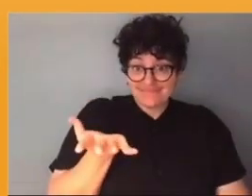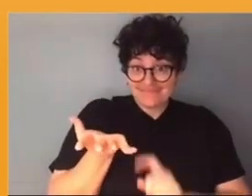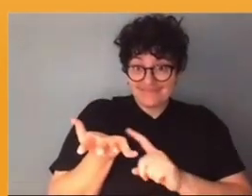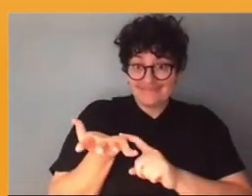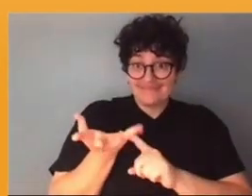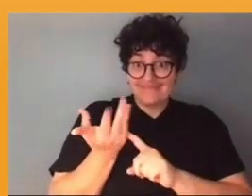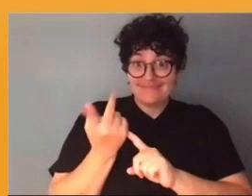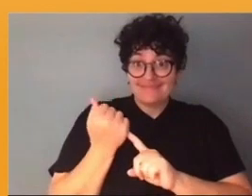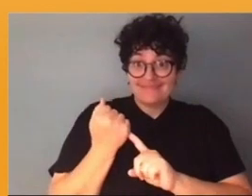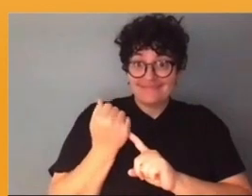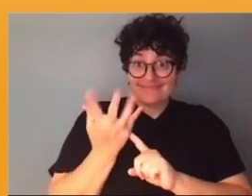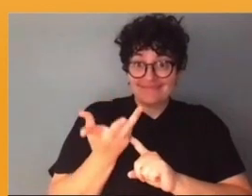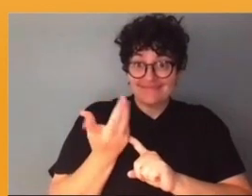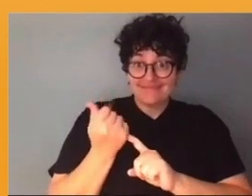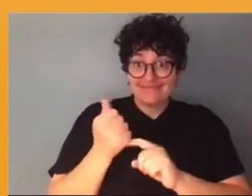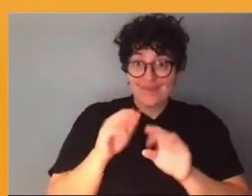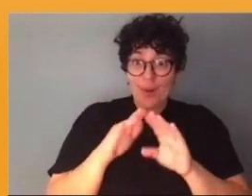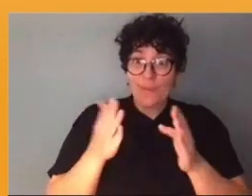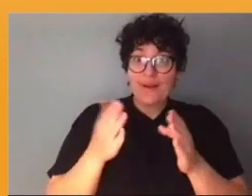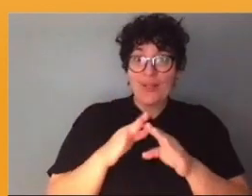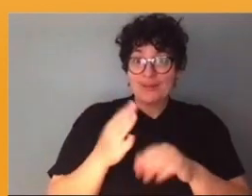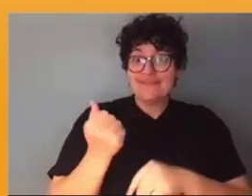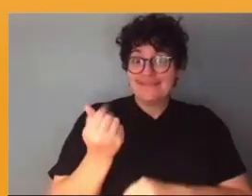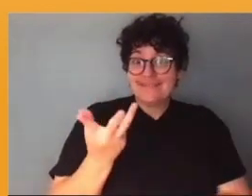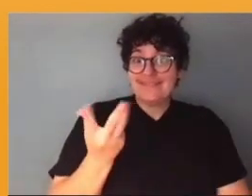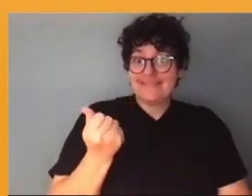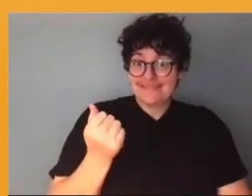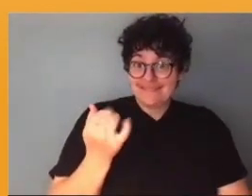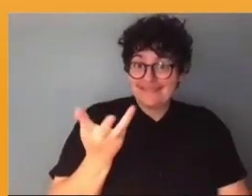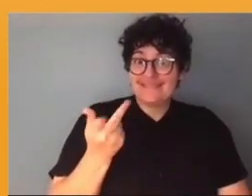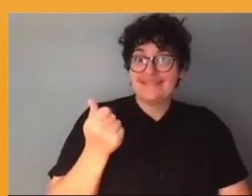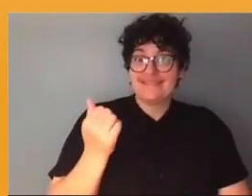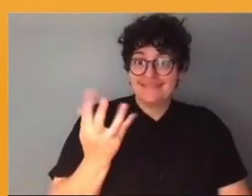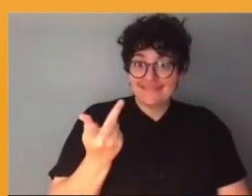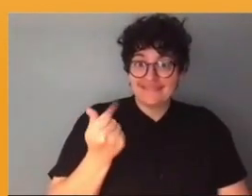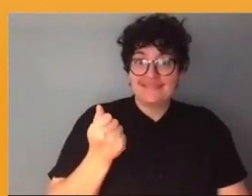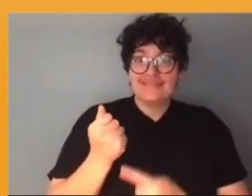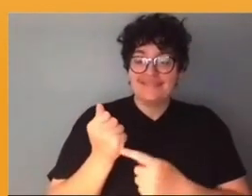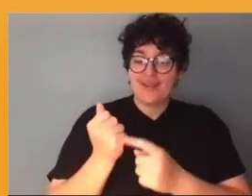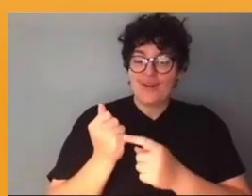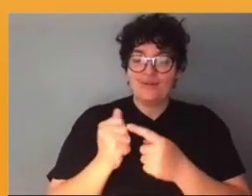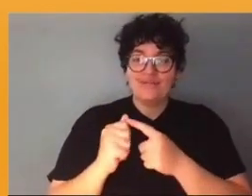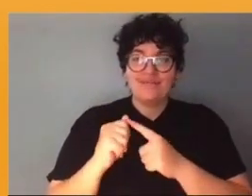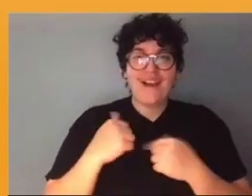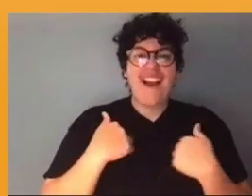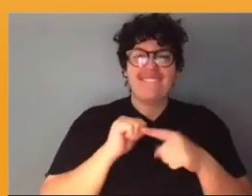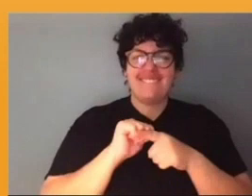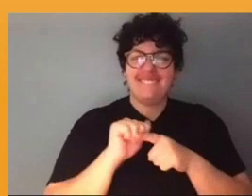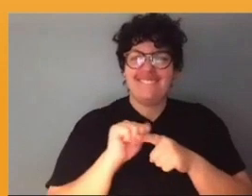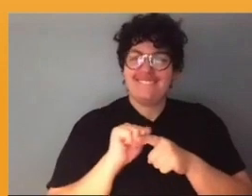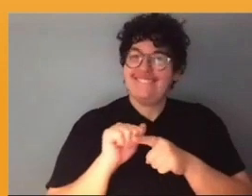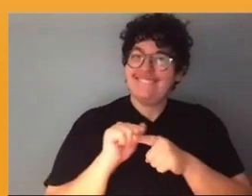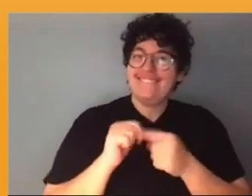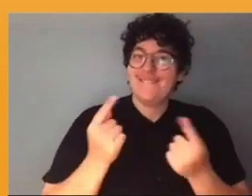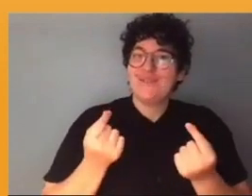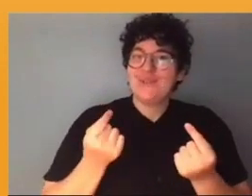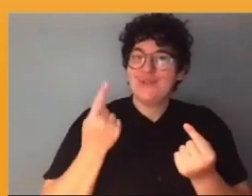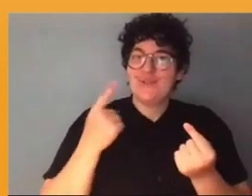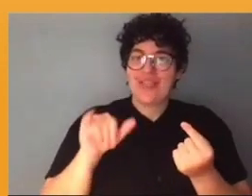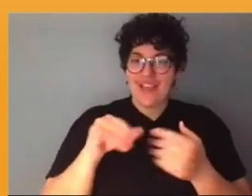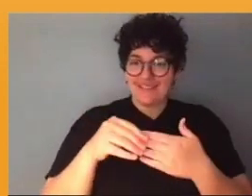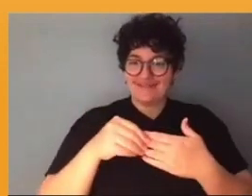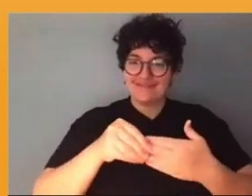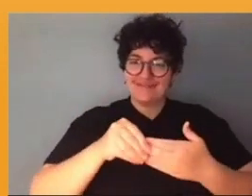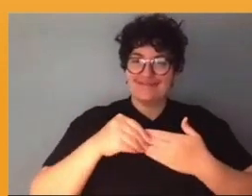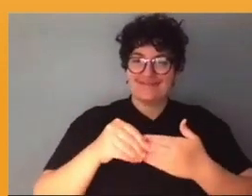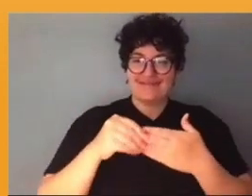our fingers one at a time. So that's kind of practice we do. Incorporate